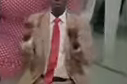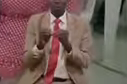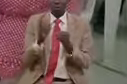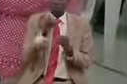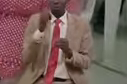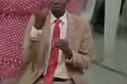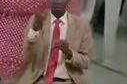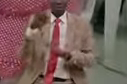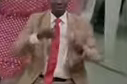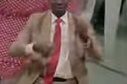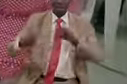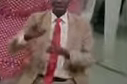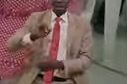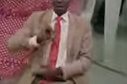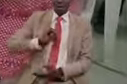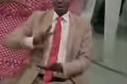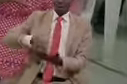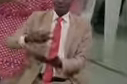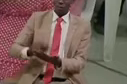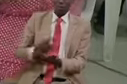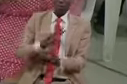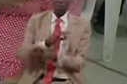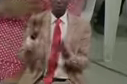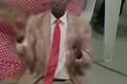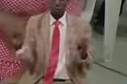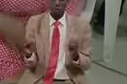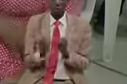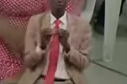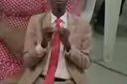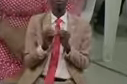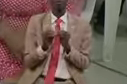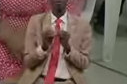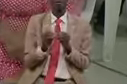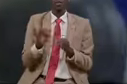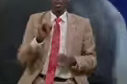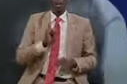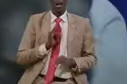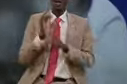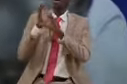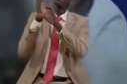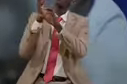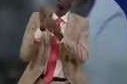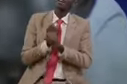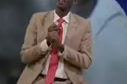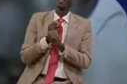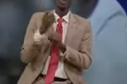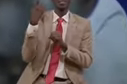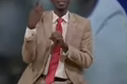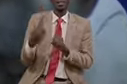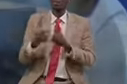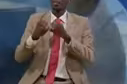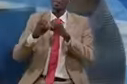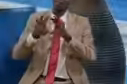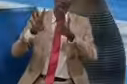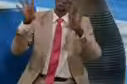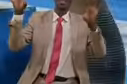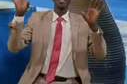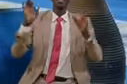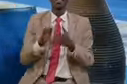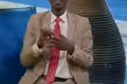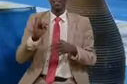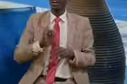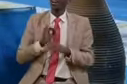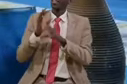I fall no more. I have the revelation. I have the light. I